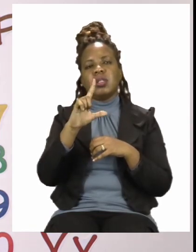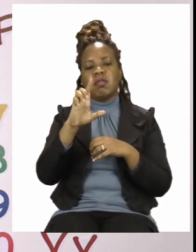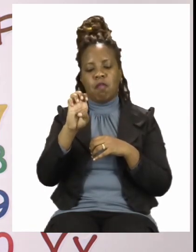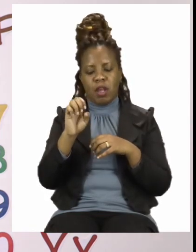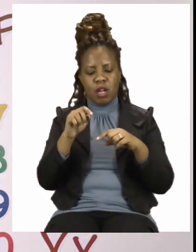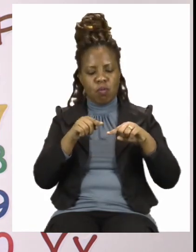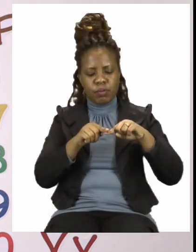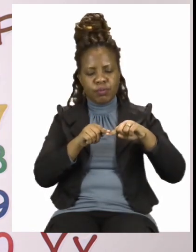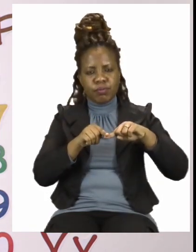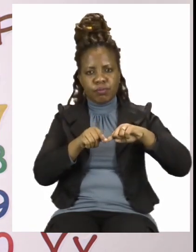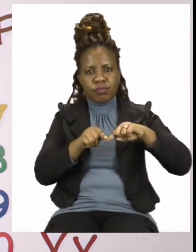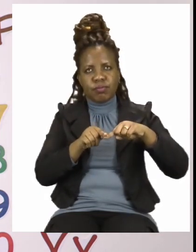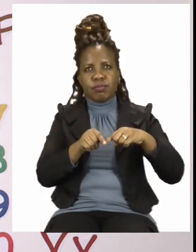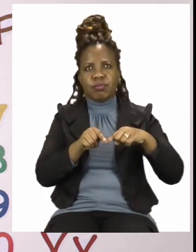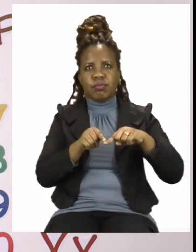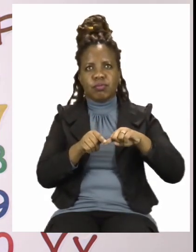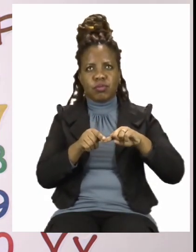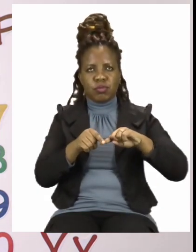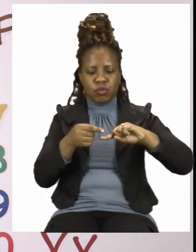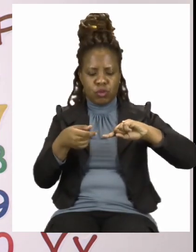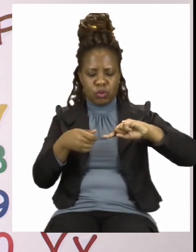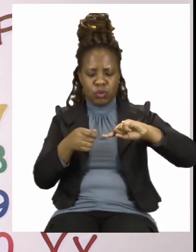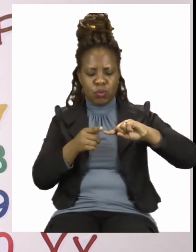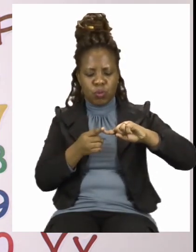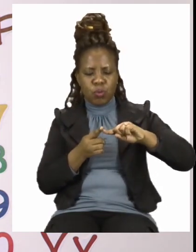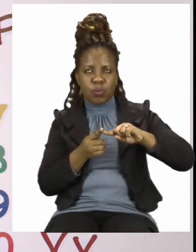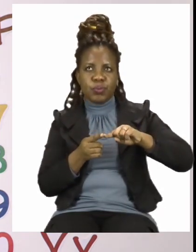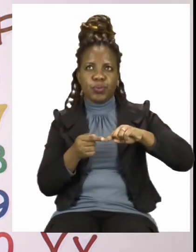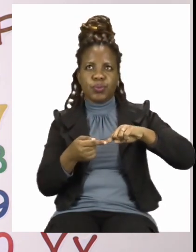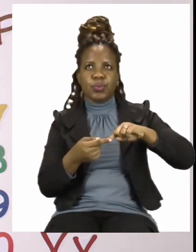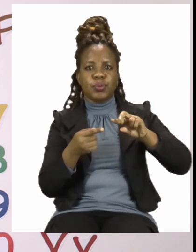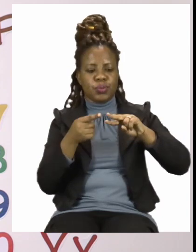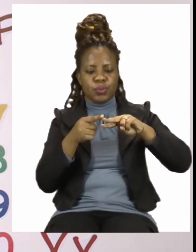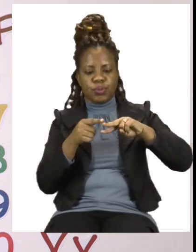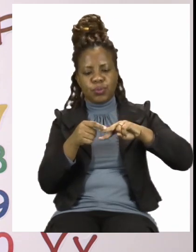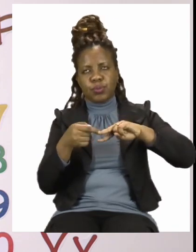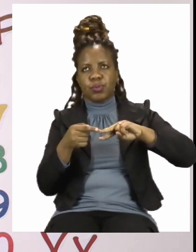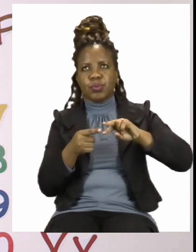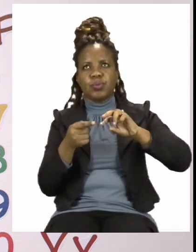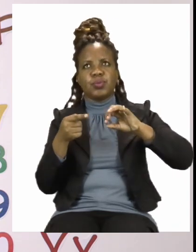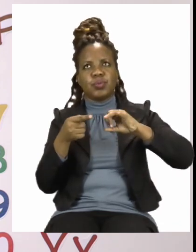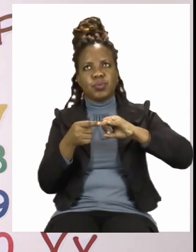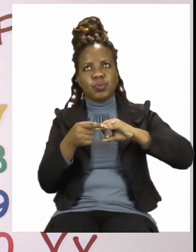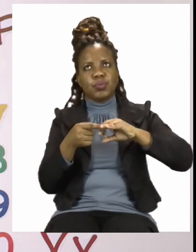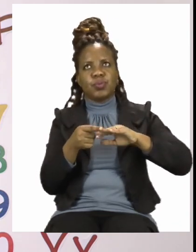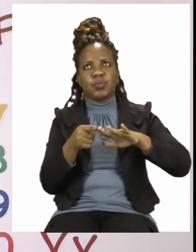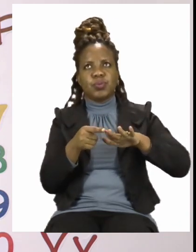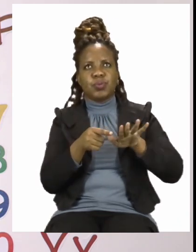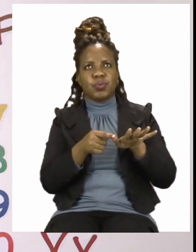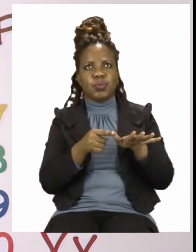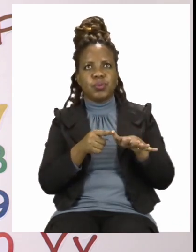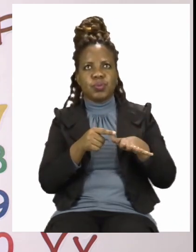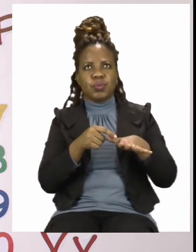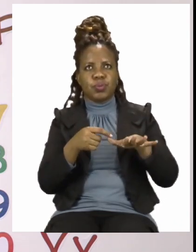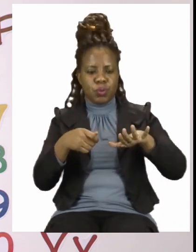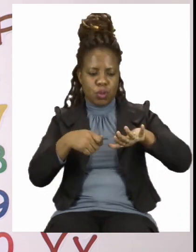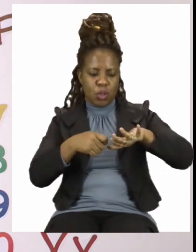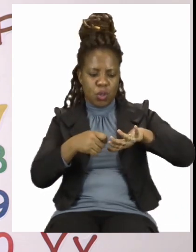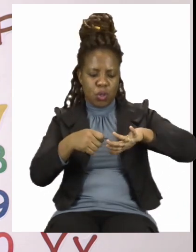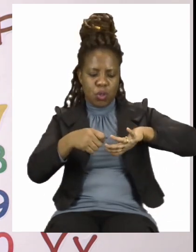nails nice and short. So when we are using a nail file, we are trying to make and shape